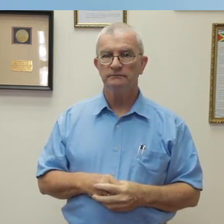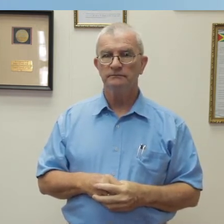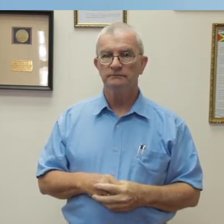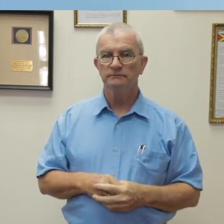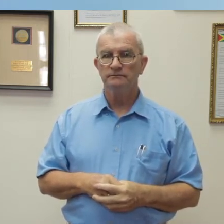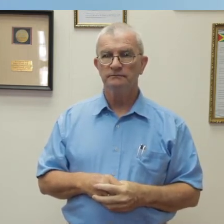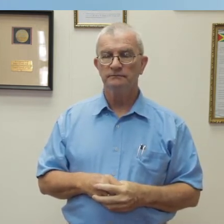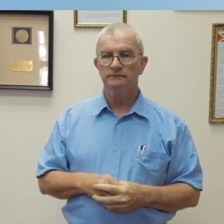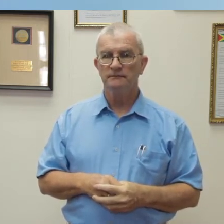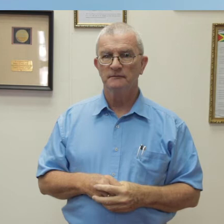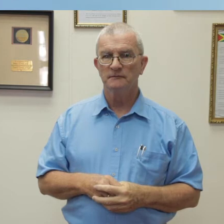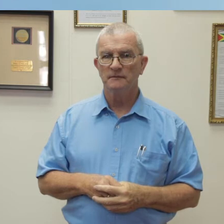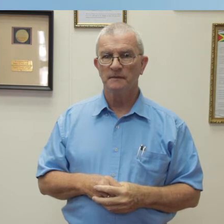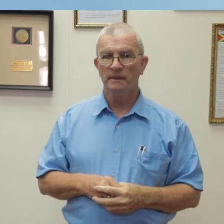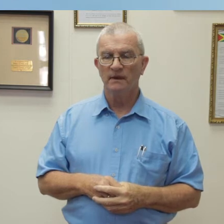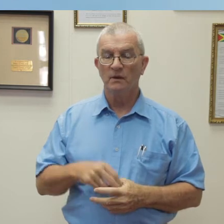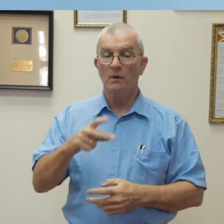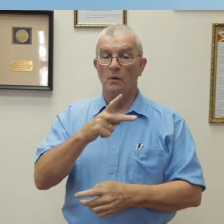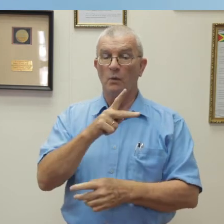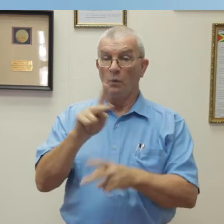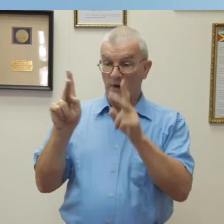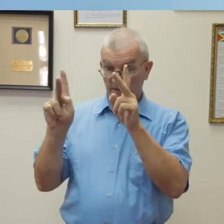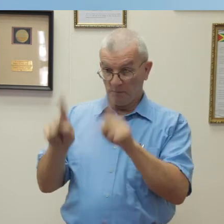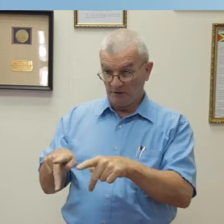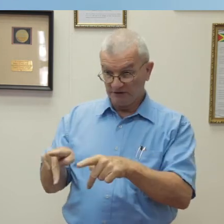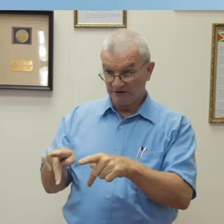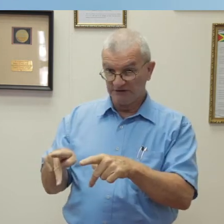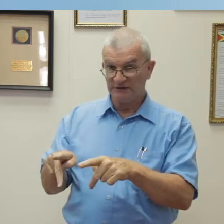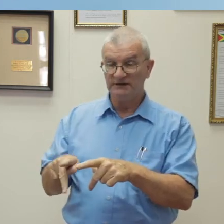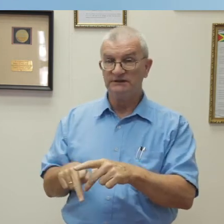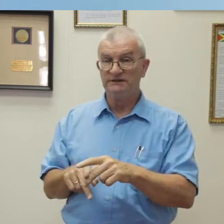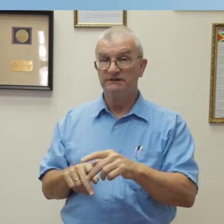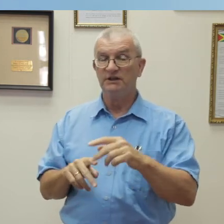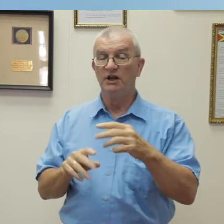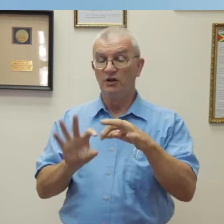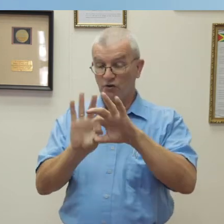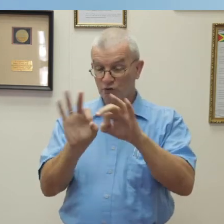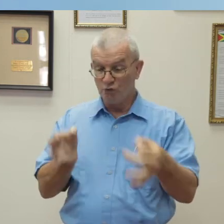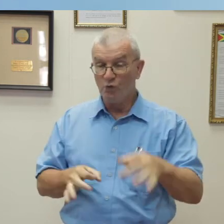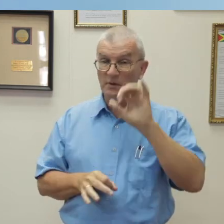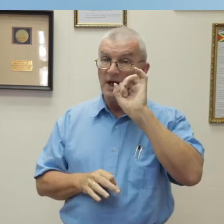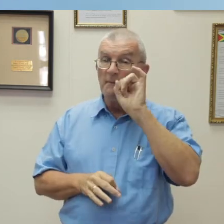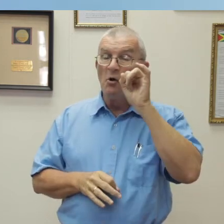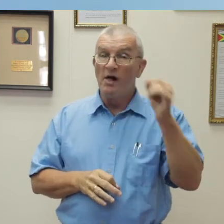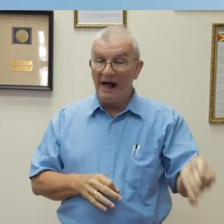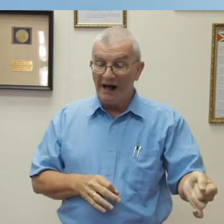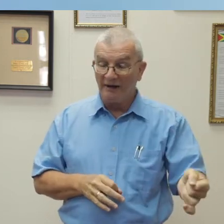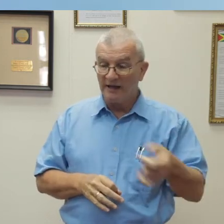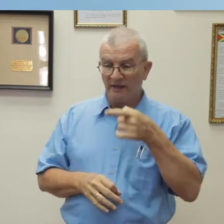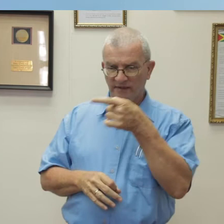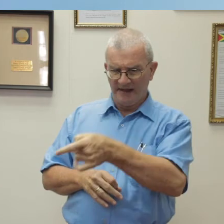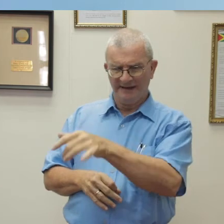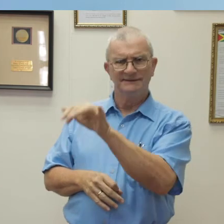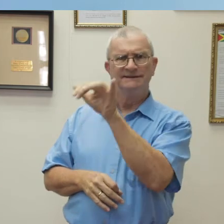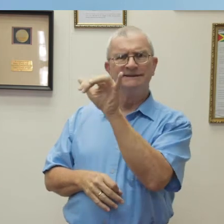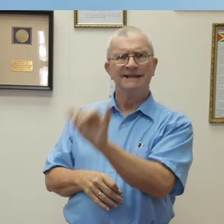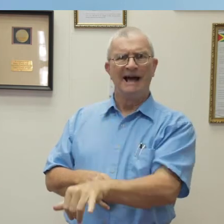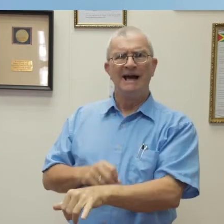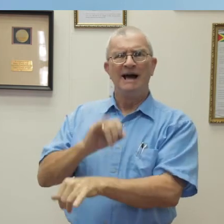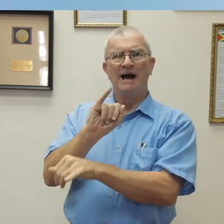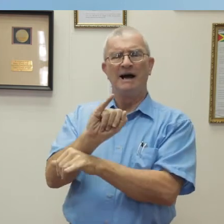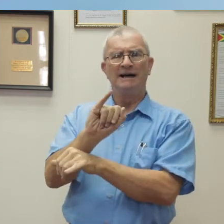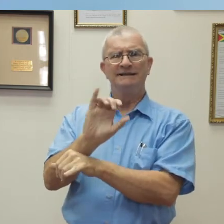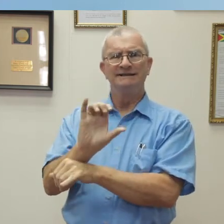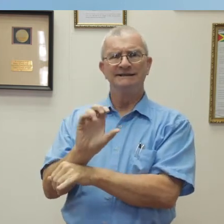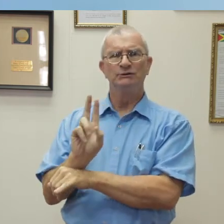After the patient is extubated, they still cannot just leave the ICU because, as we say, that whole process